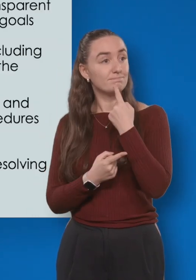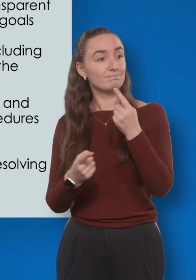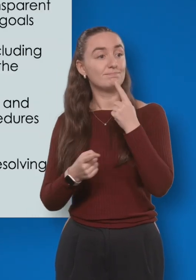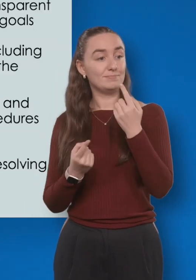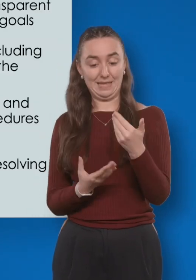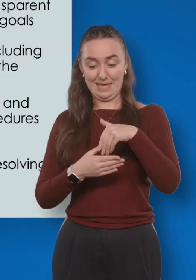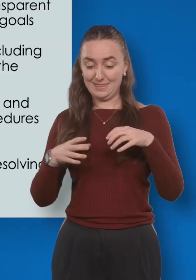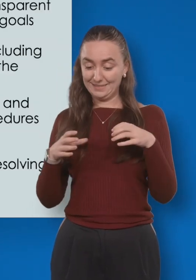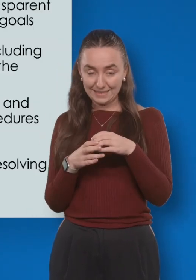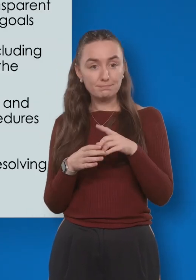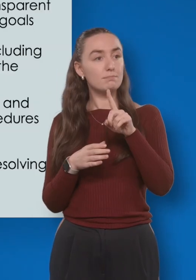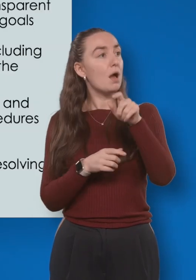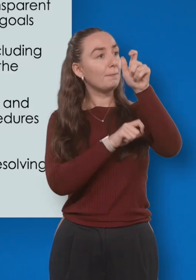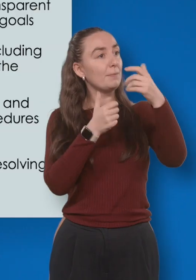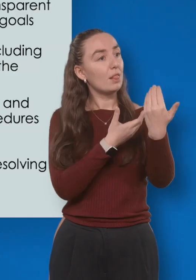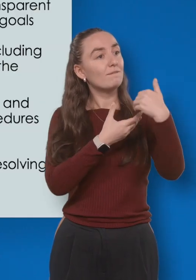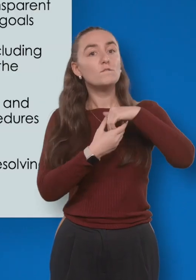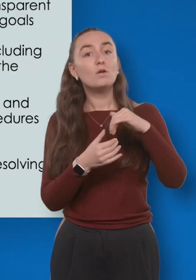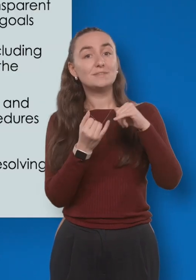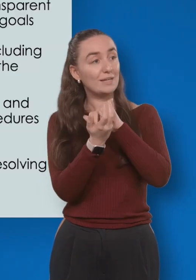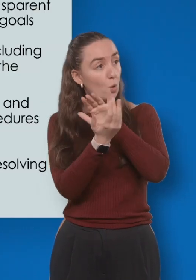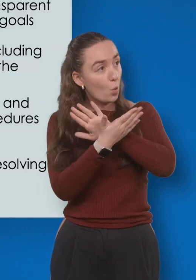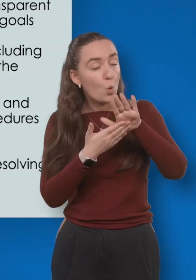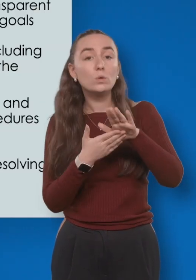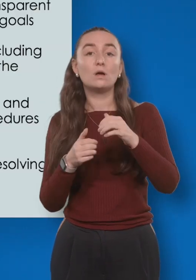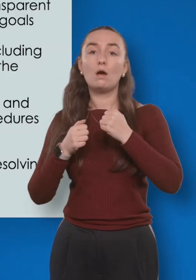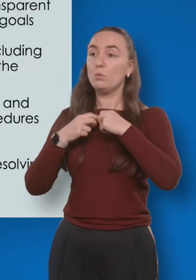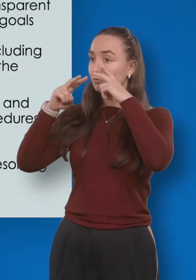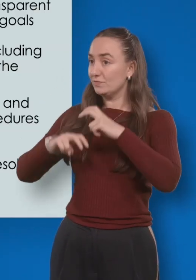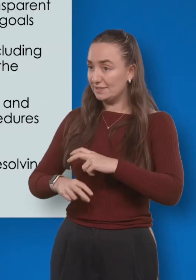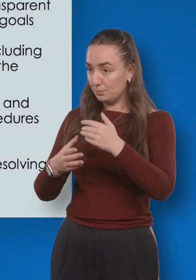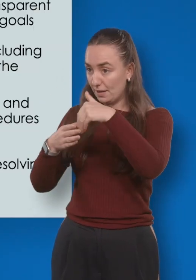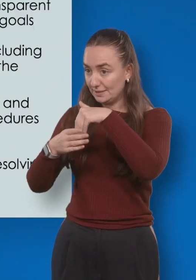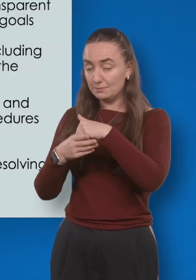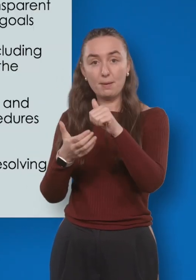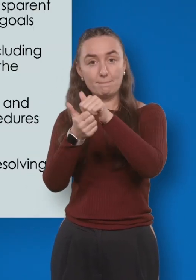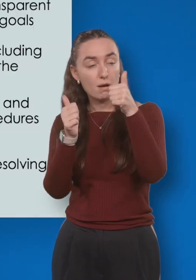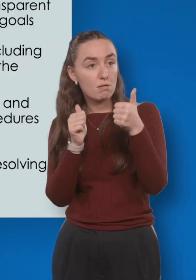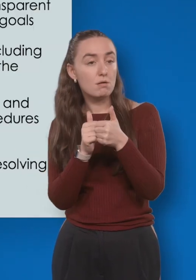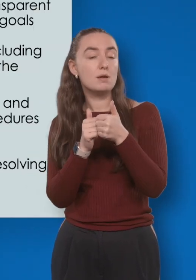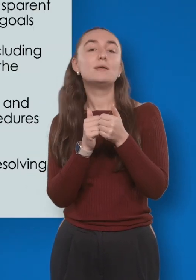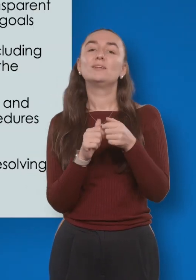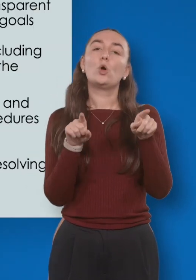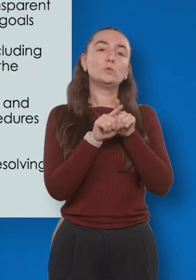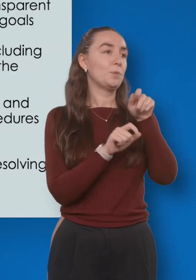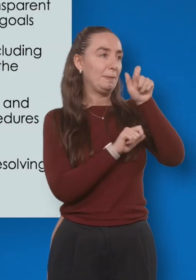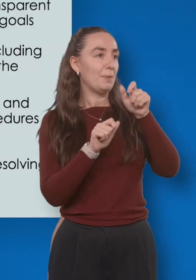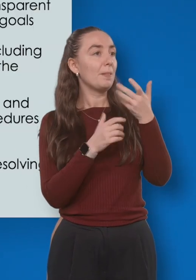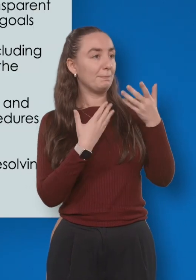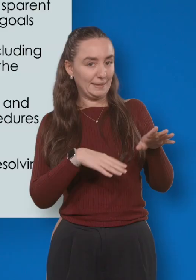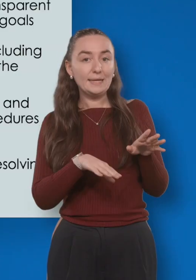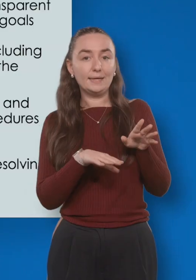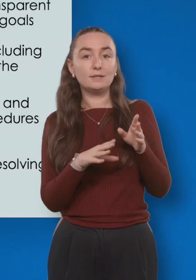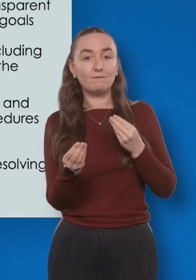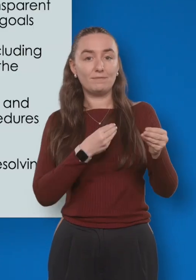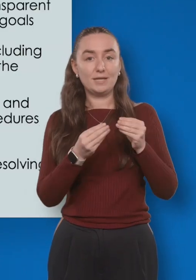all of our stakeholders, with the people that we engage with, our research participants, our partners, and also the people that receive flexible fund money. But we